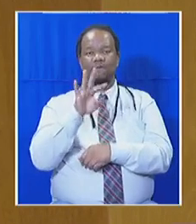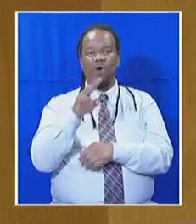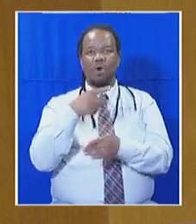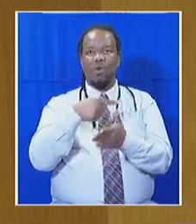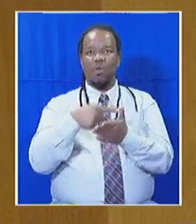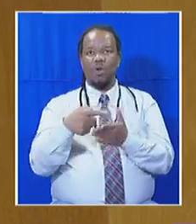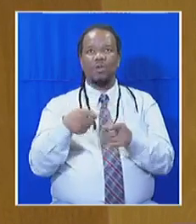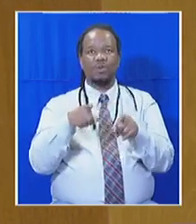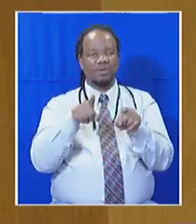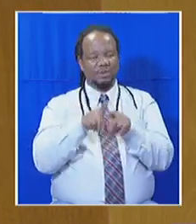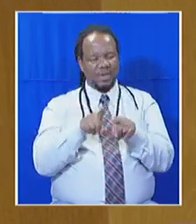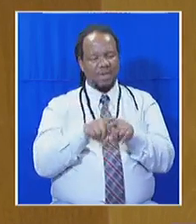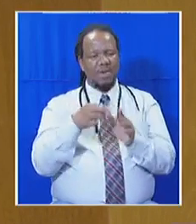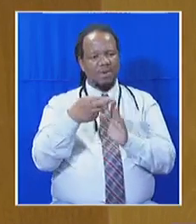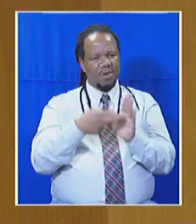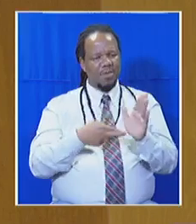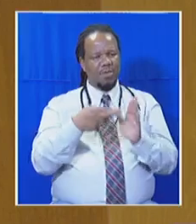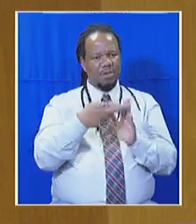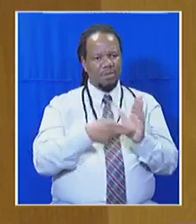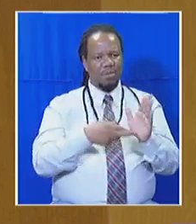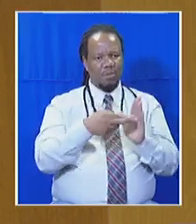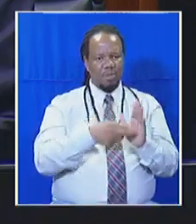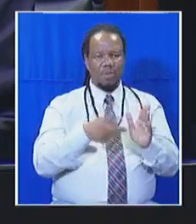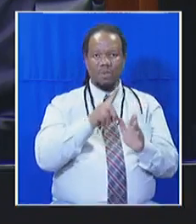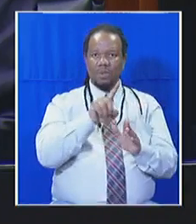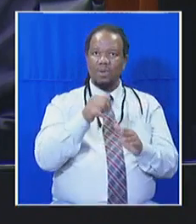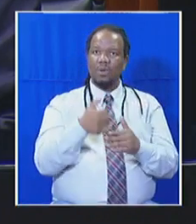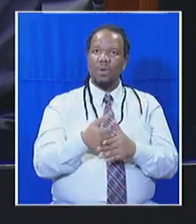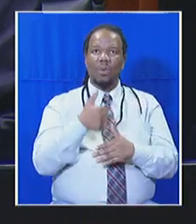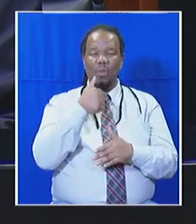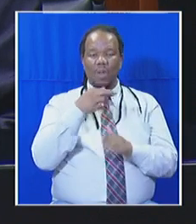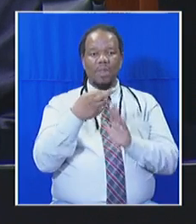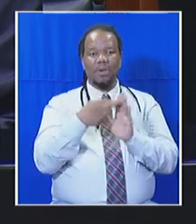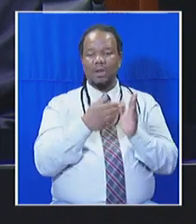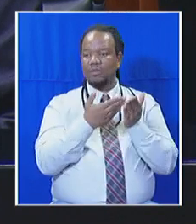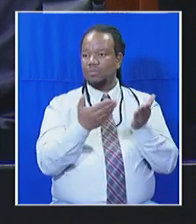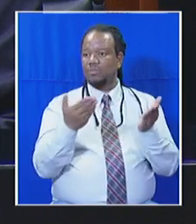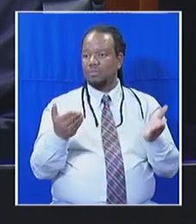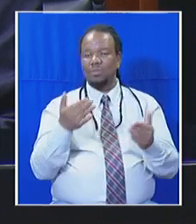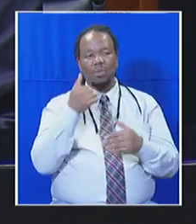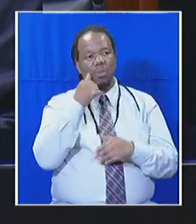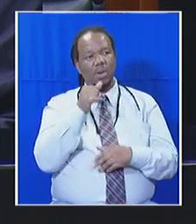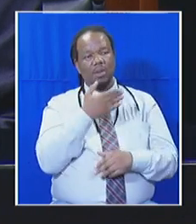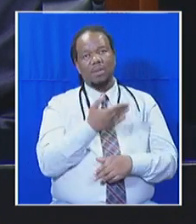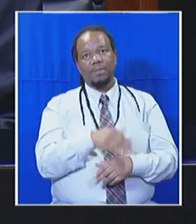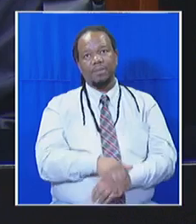still keeping honorable the member. reports from us. When will you release the reports?